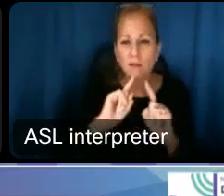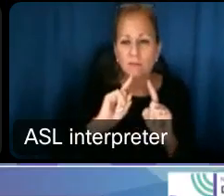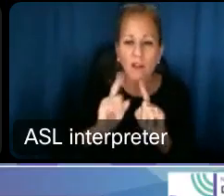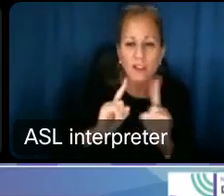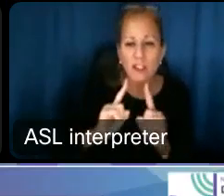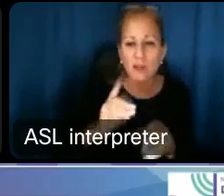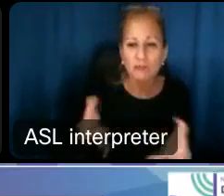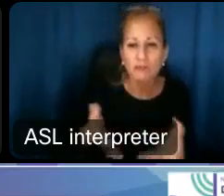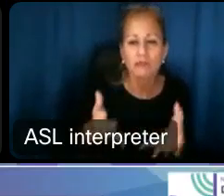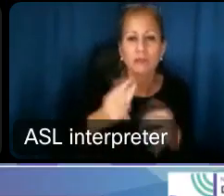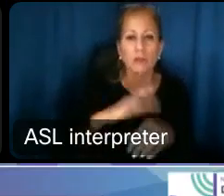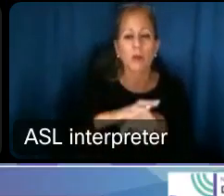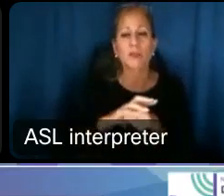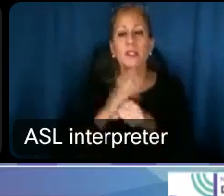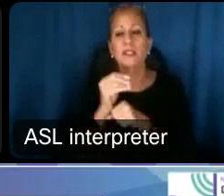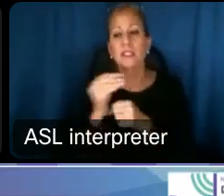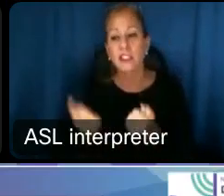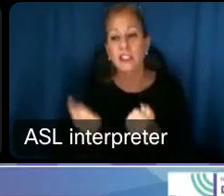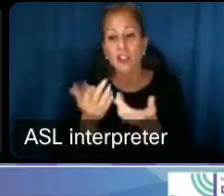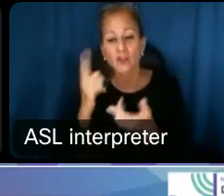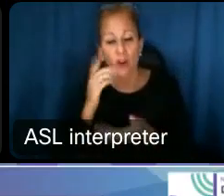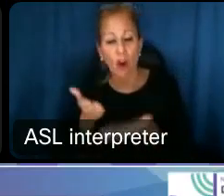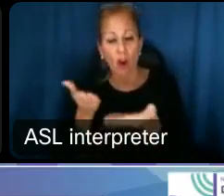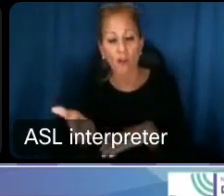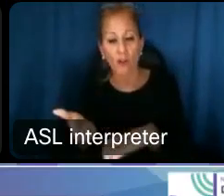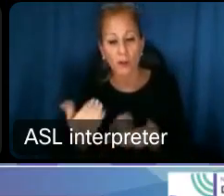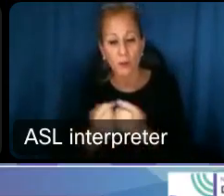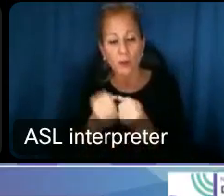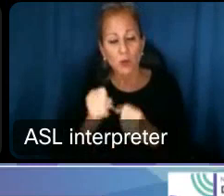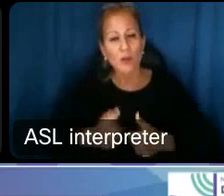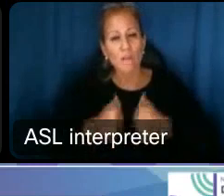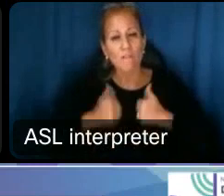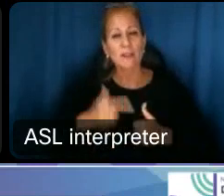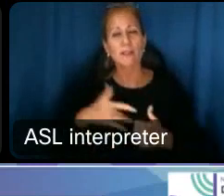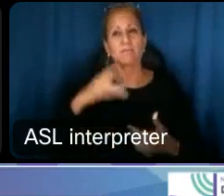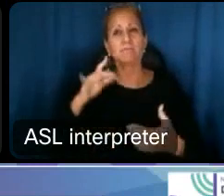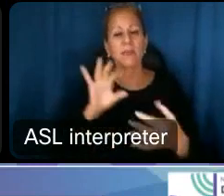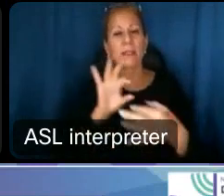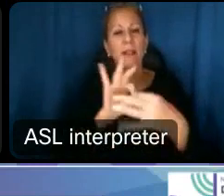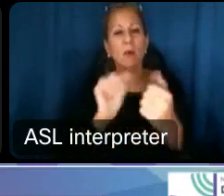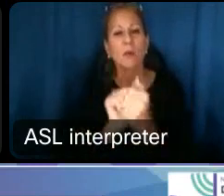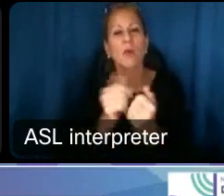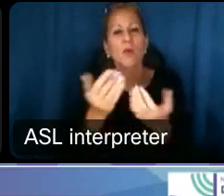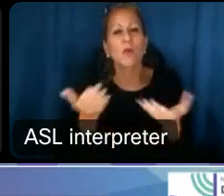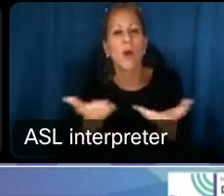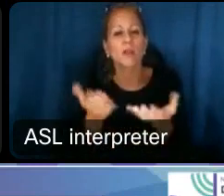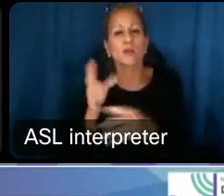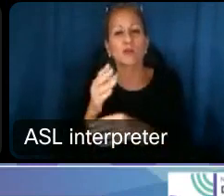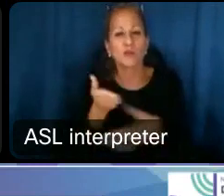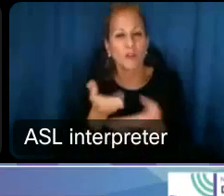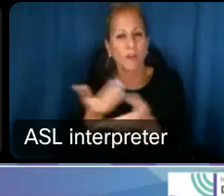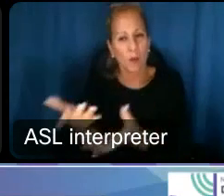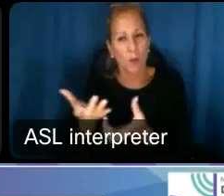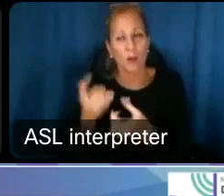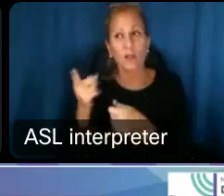prompts and suggestions for offering support so that survivors can connect with desired services. They are